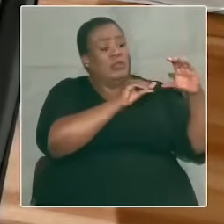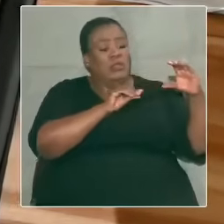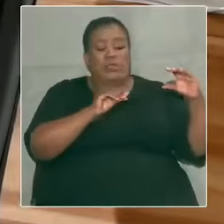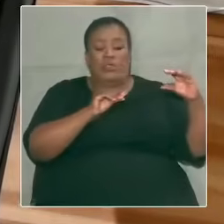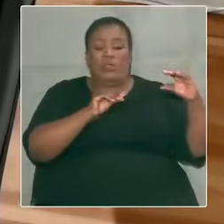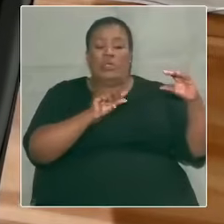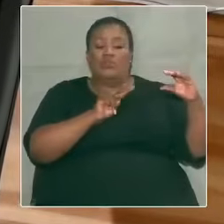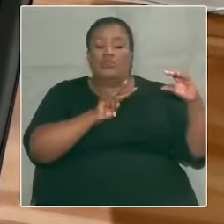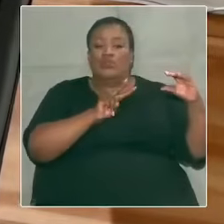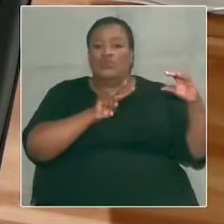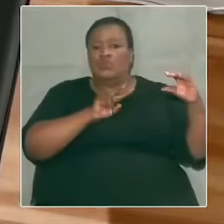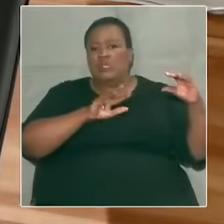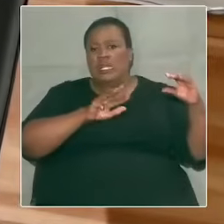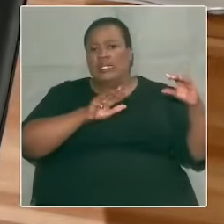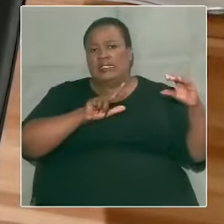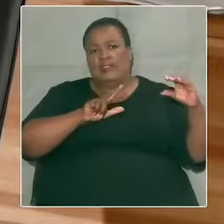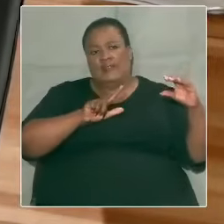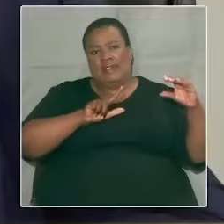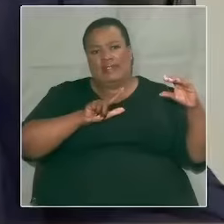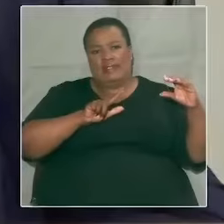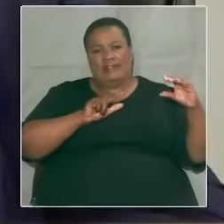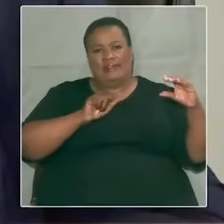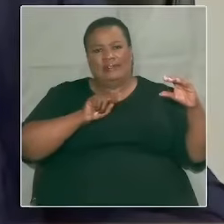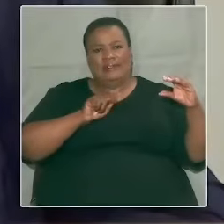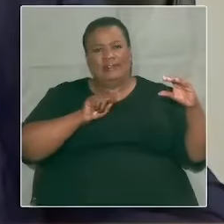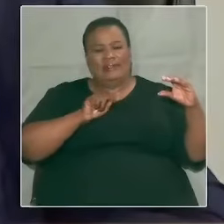297 from that number. Correct.